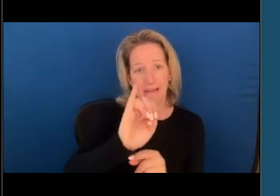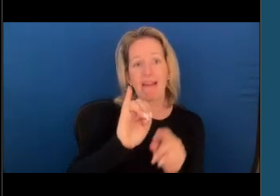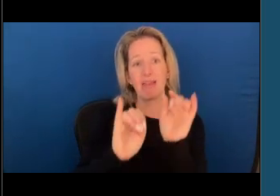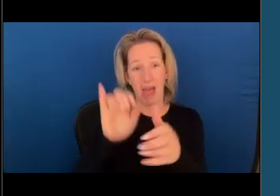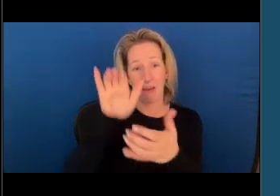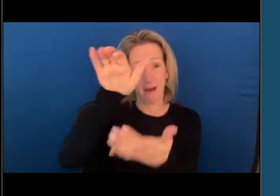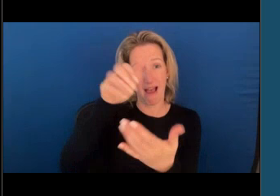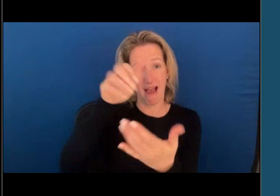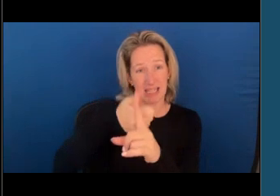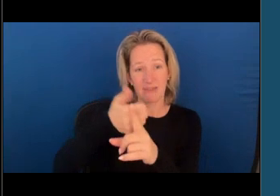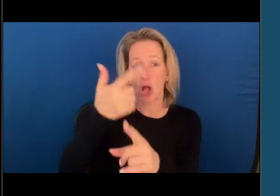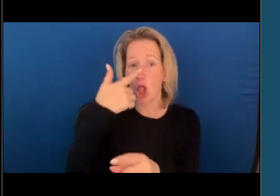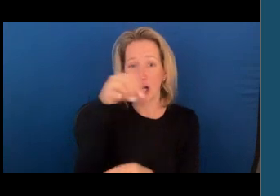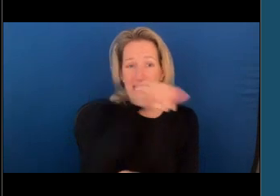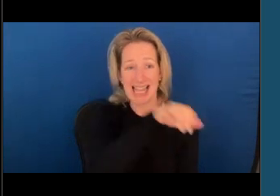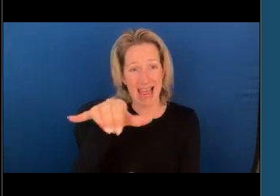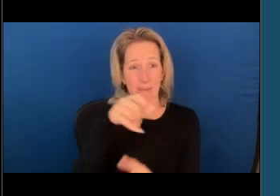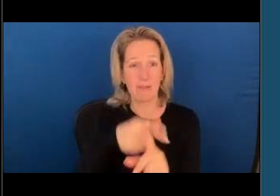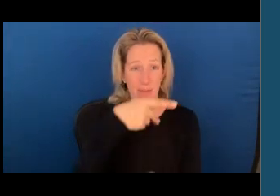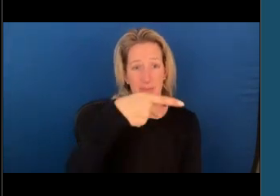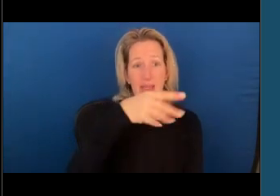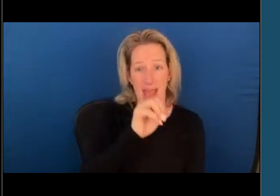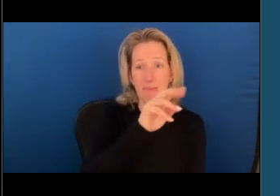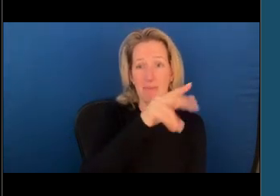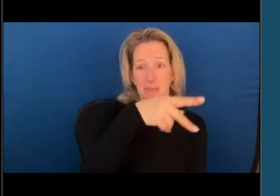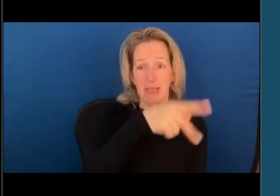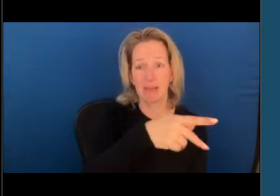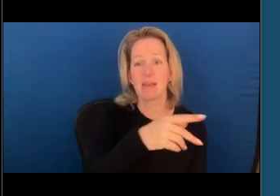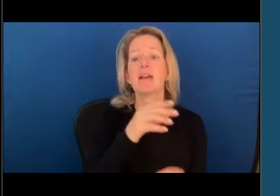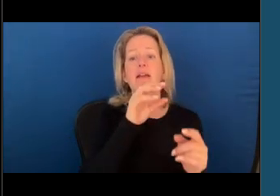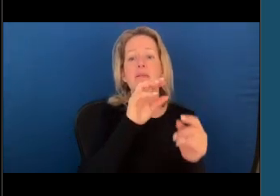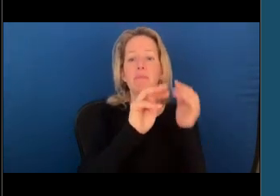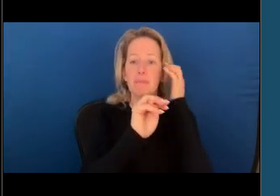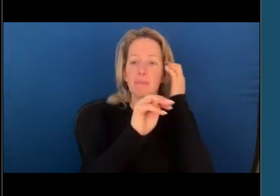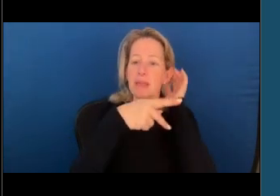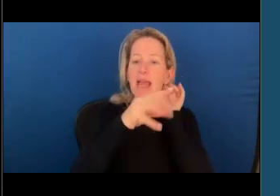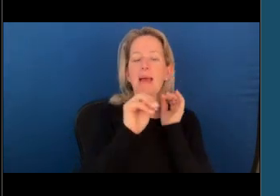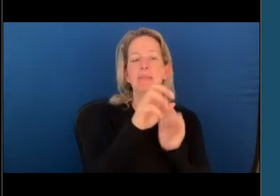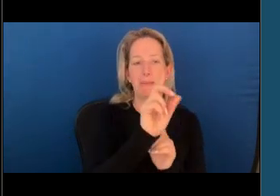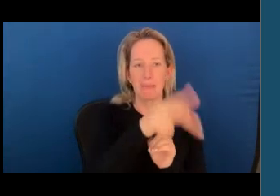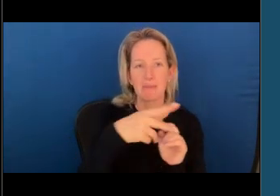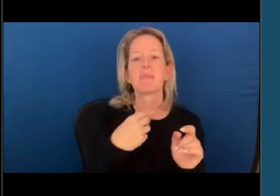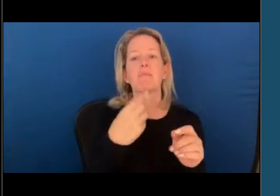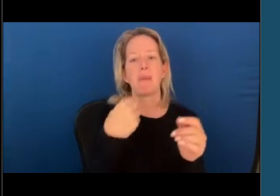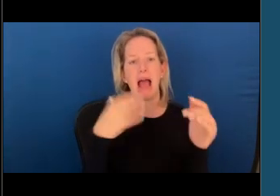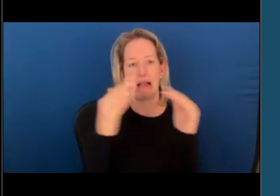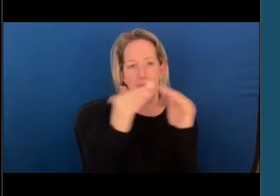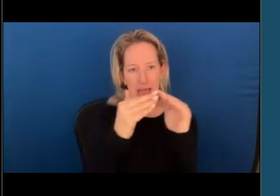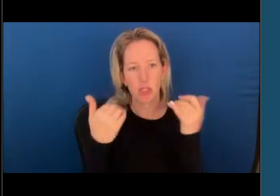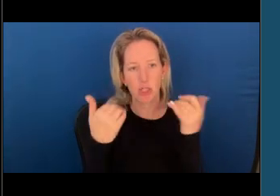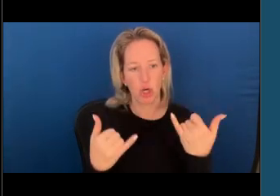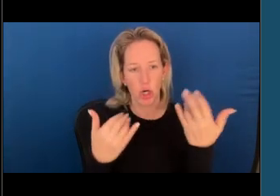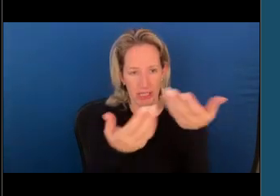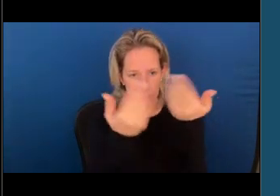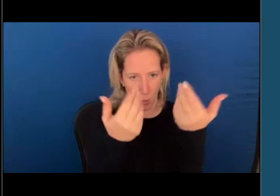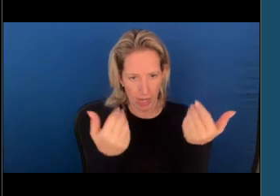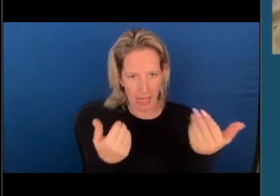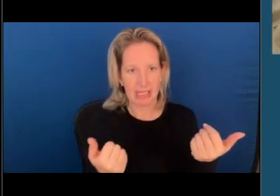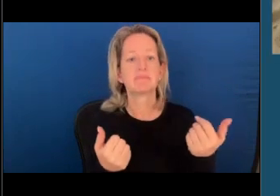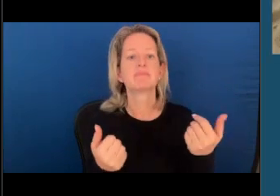which is what we got from PMDP that my colleagues are right now sorting through and documenting. Next